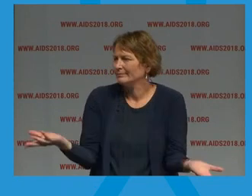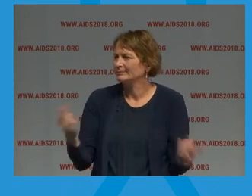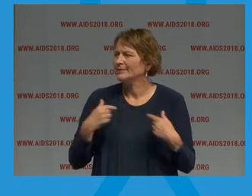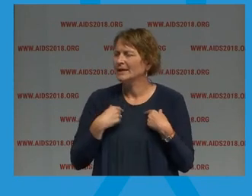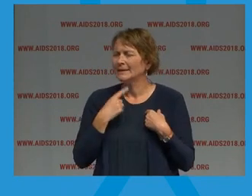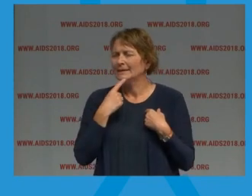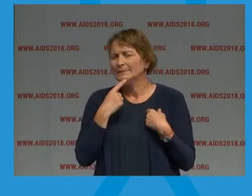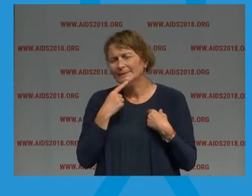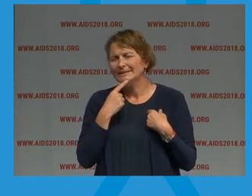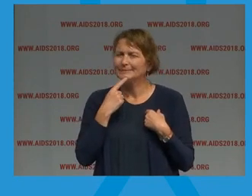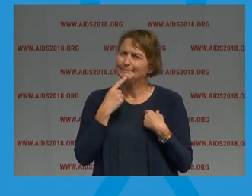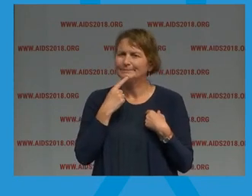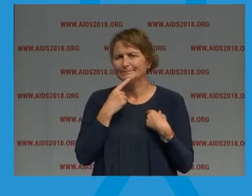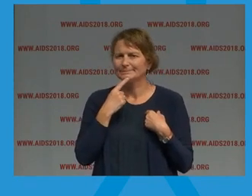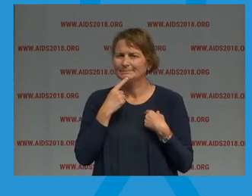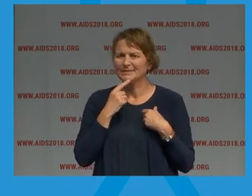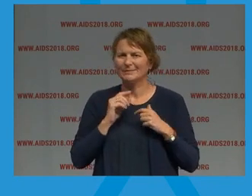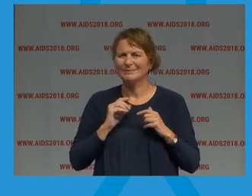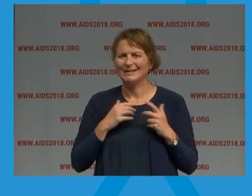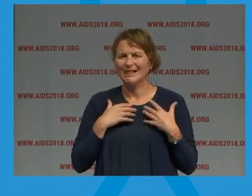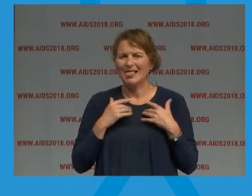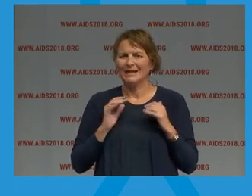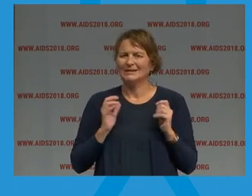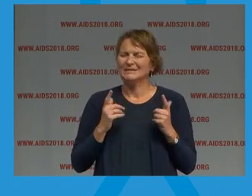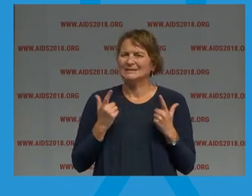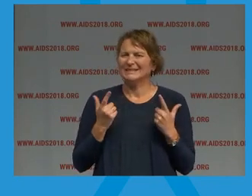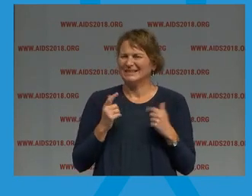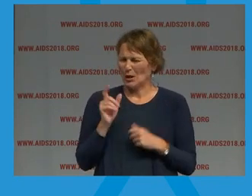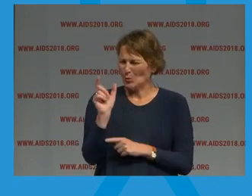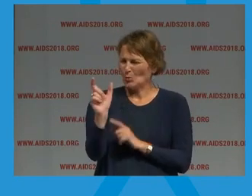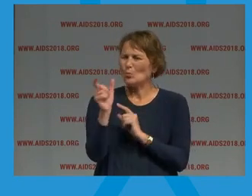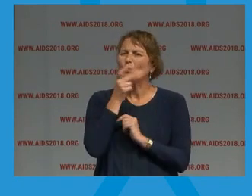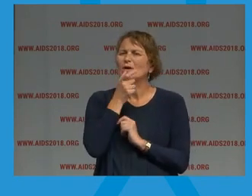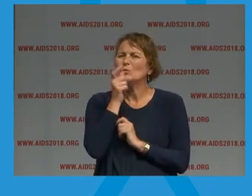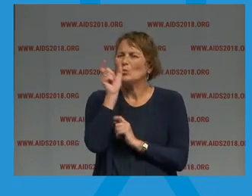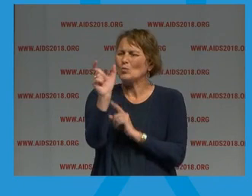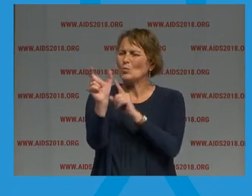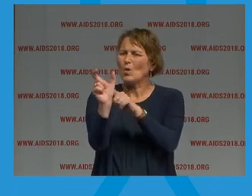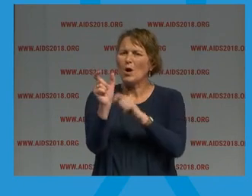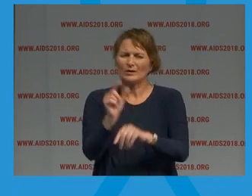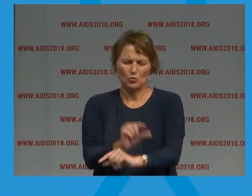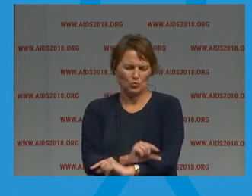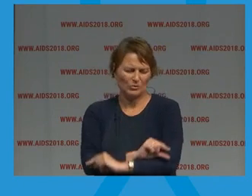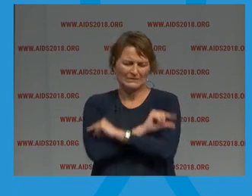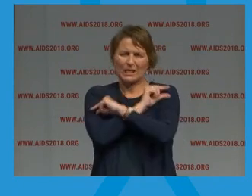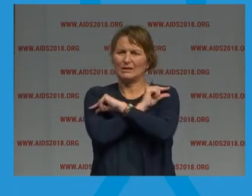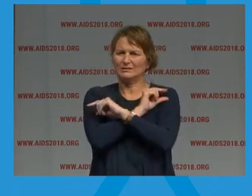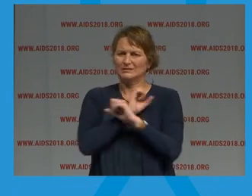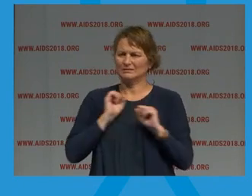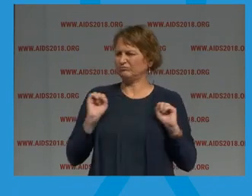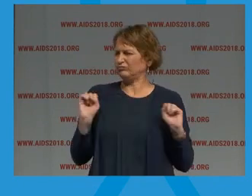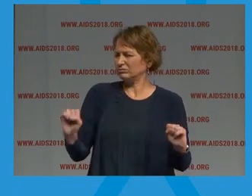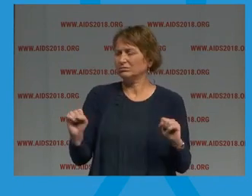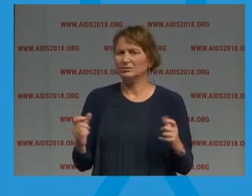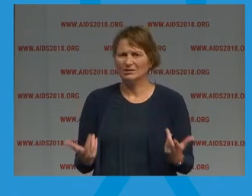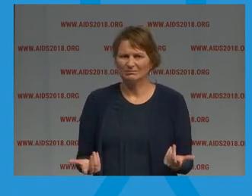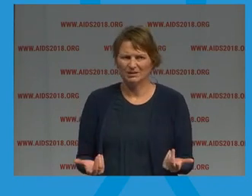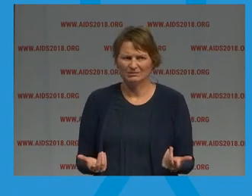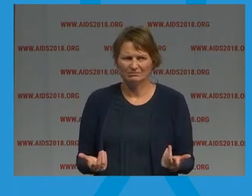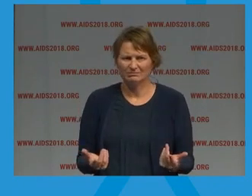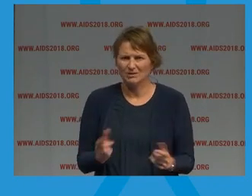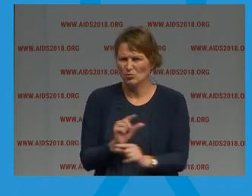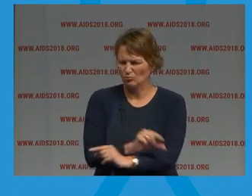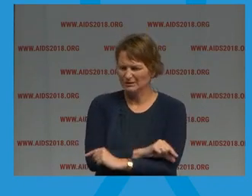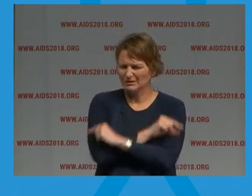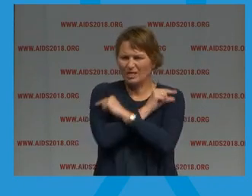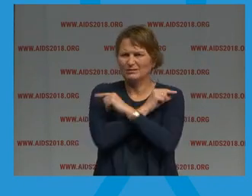little bit averse to the word resilient. You know, when somebody said, oh, women are resilient, I keep thinking, but why should that be? Why